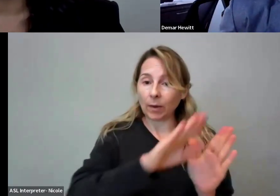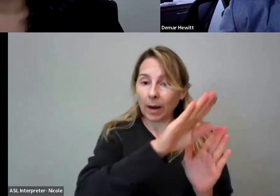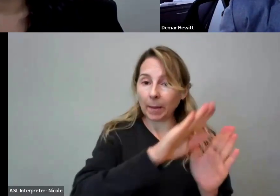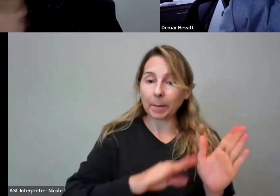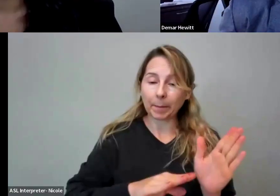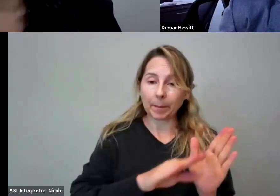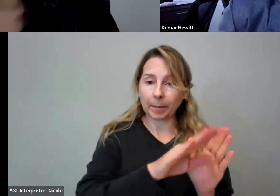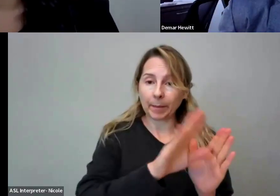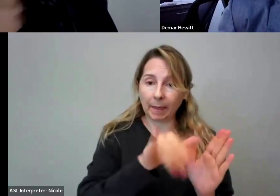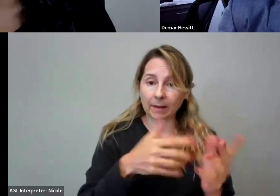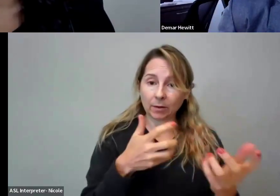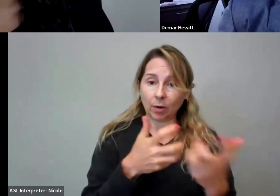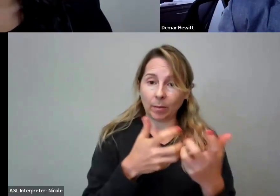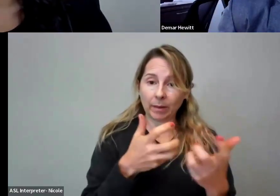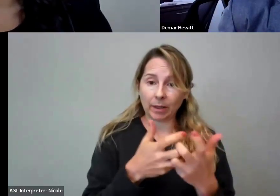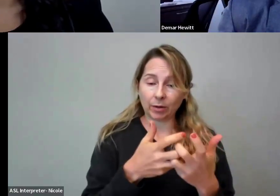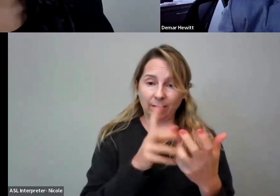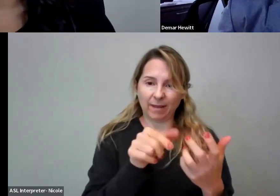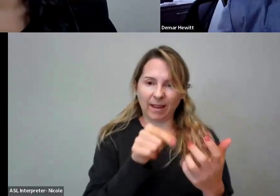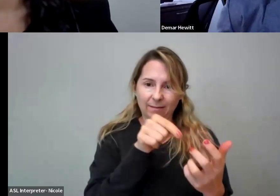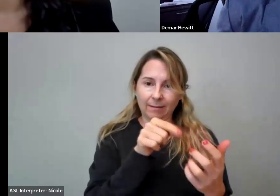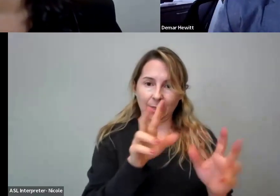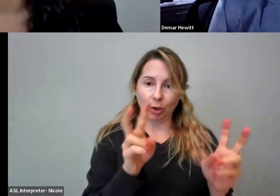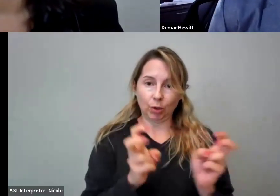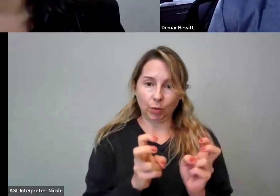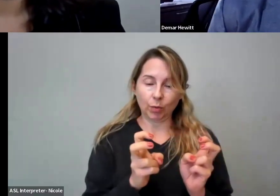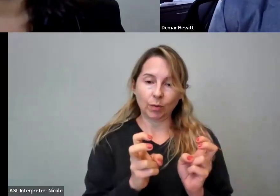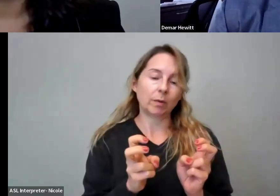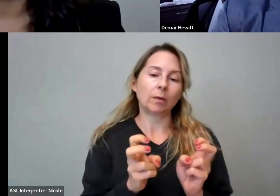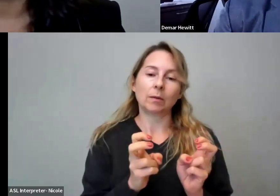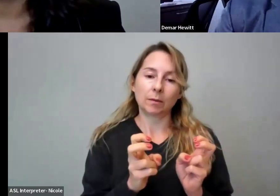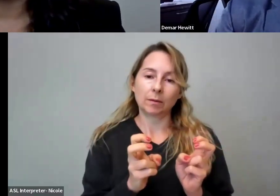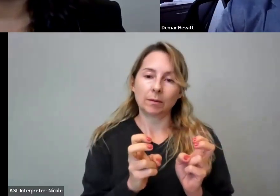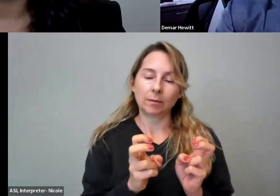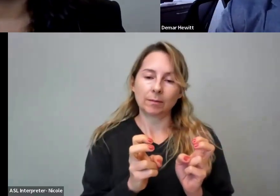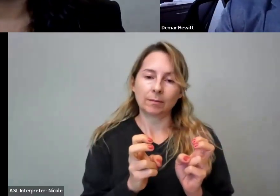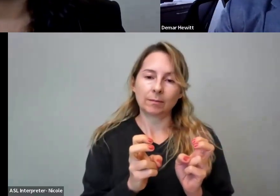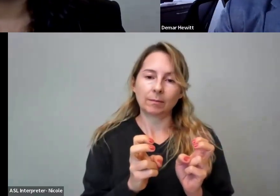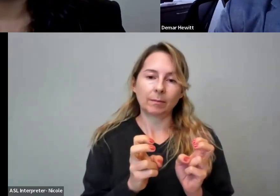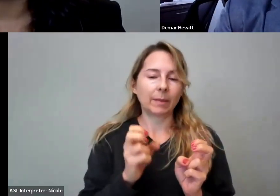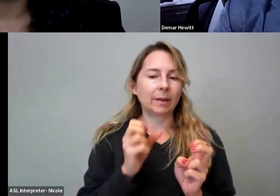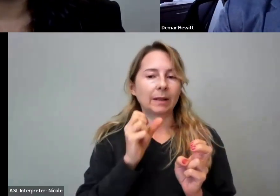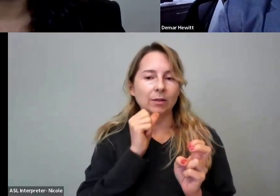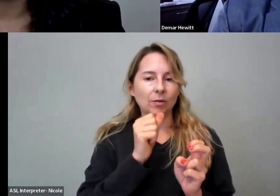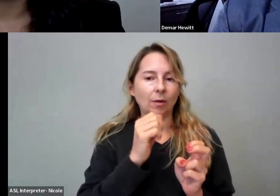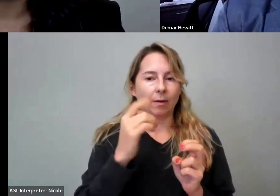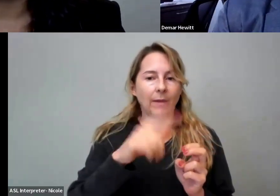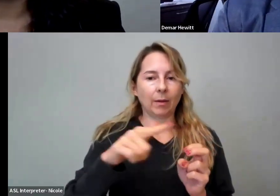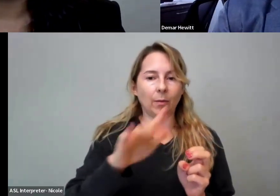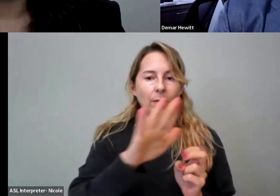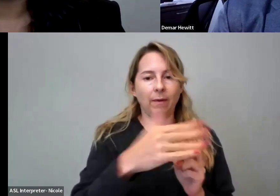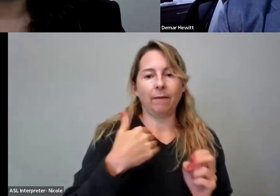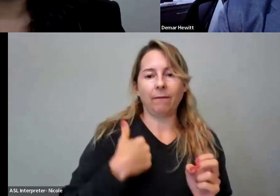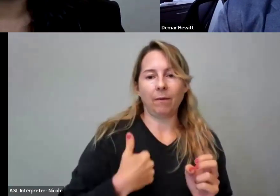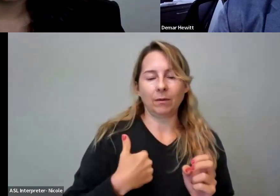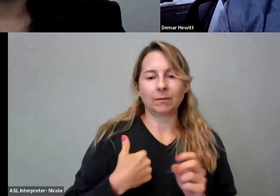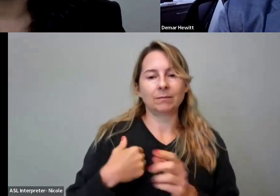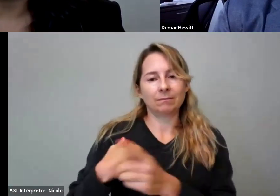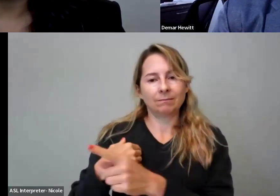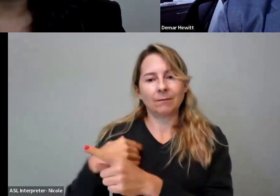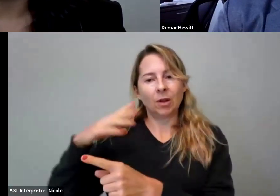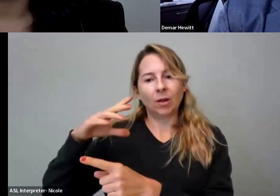modification, that is the result of that third party not taking the work.